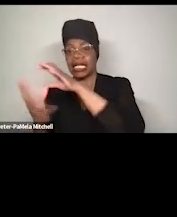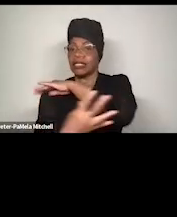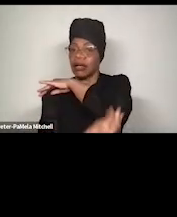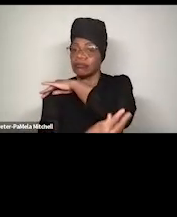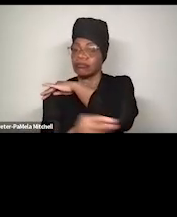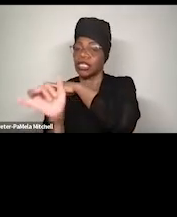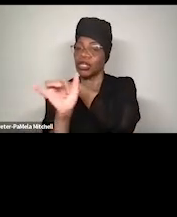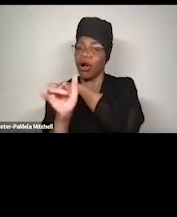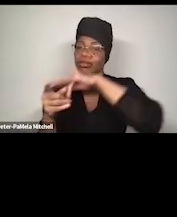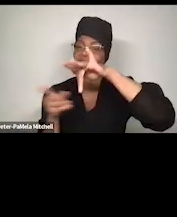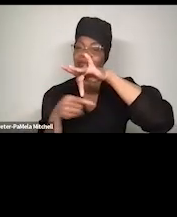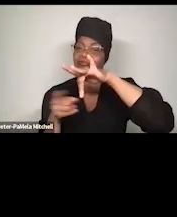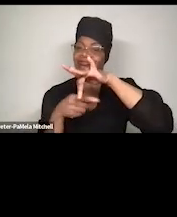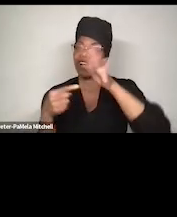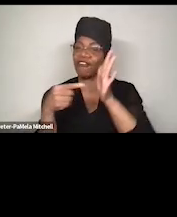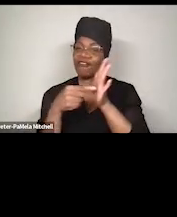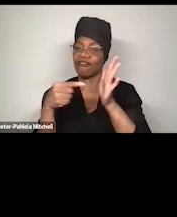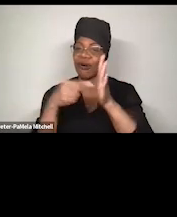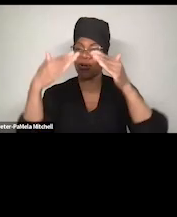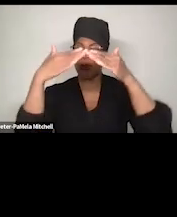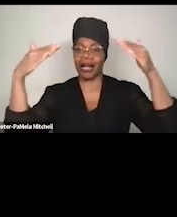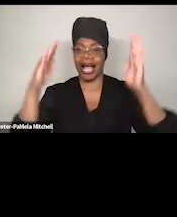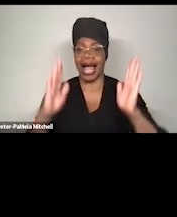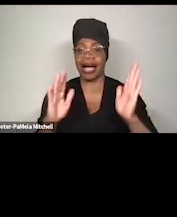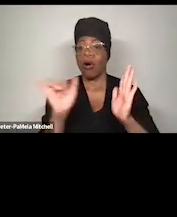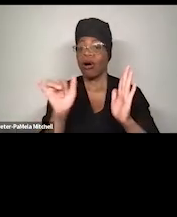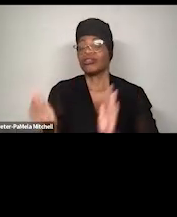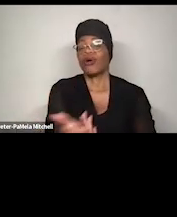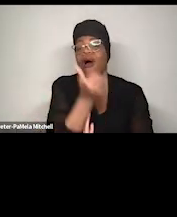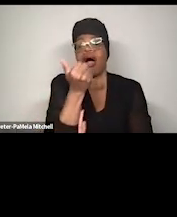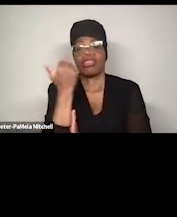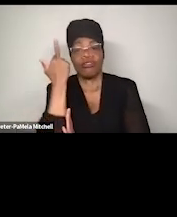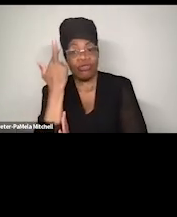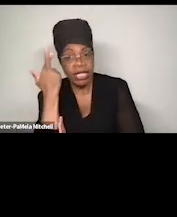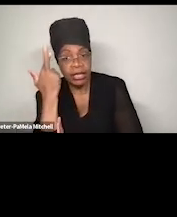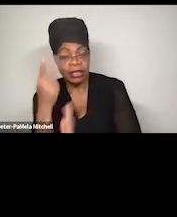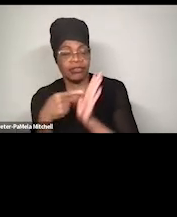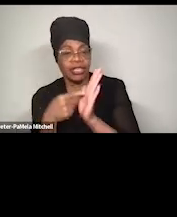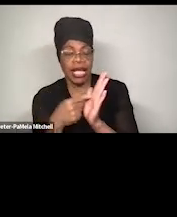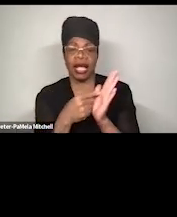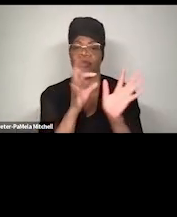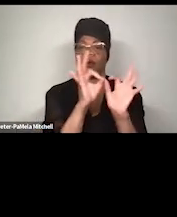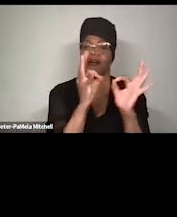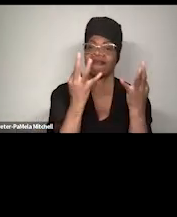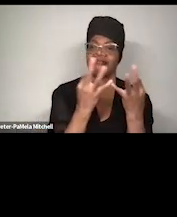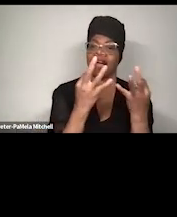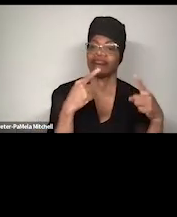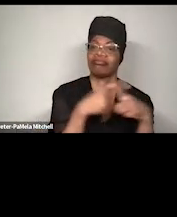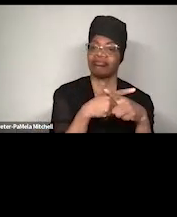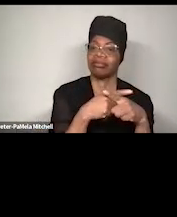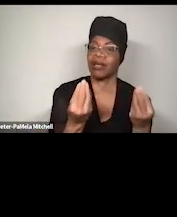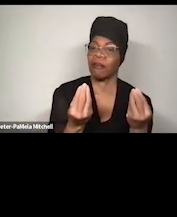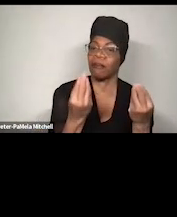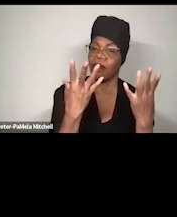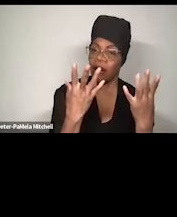affordable housing. But there are also other drivers. So one would be family conflict. And this is a multidimensional issue.